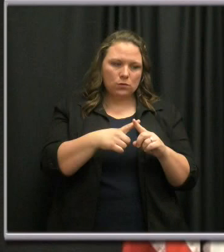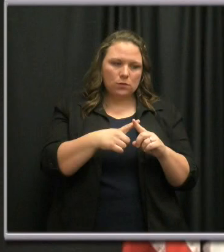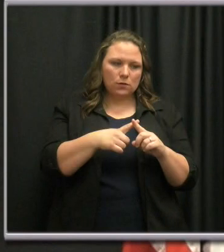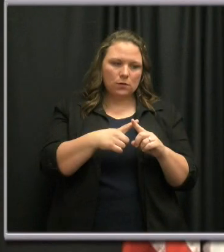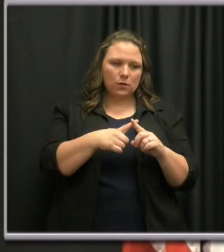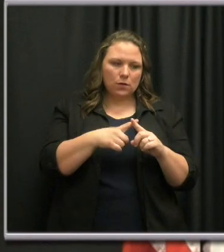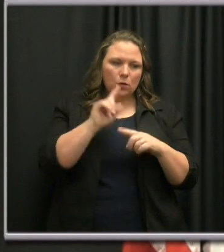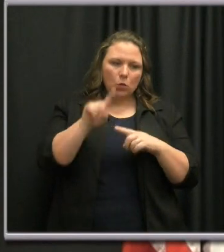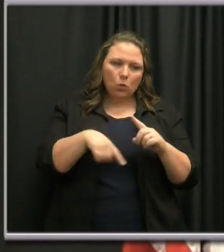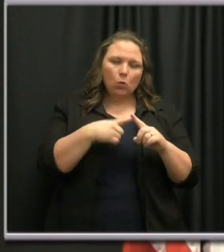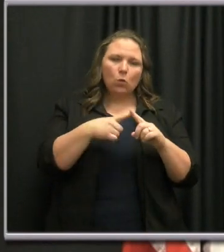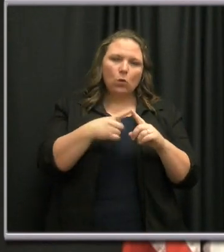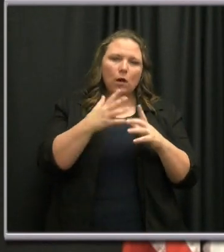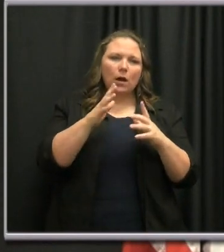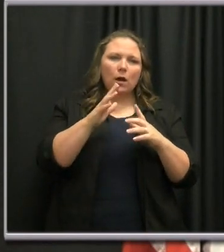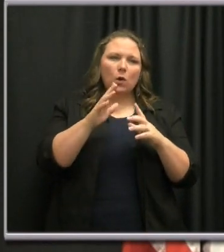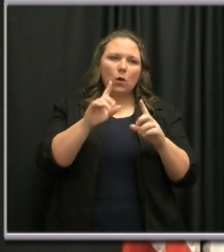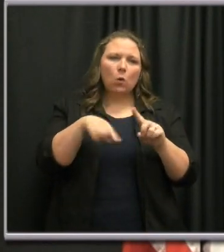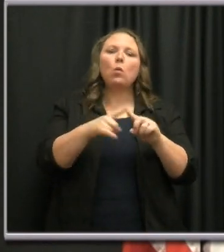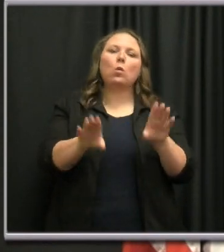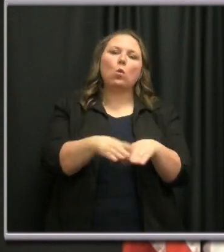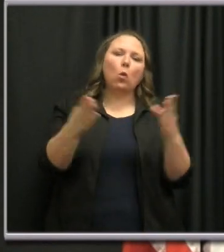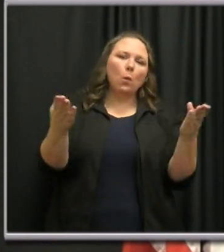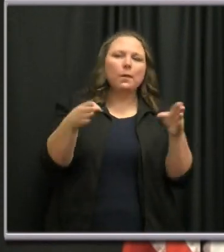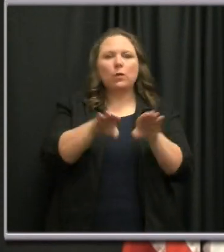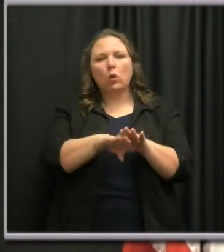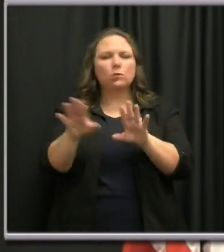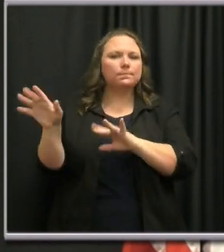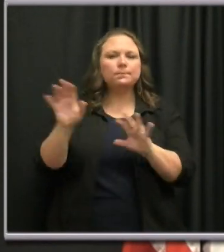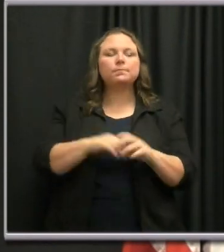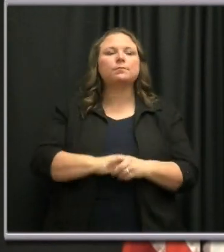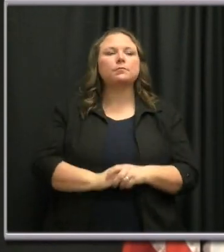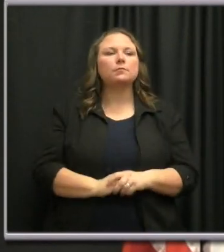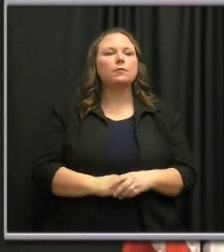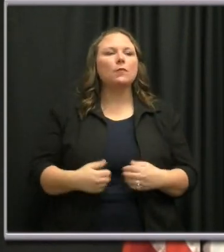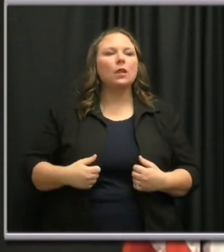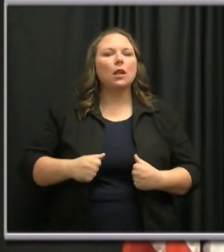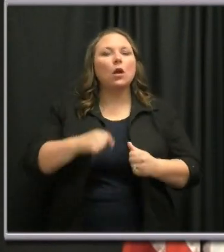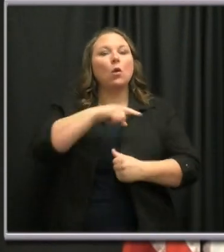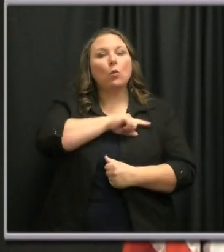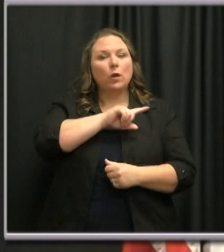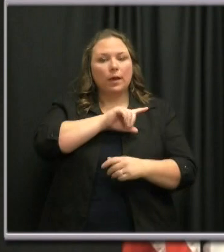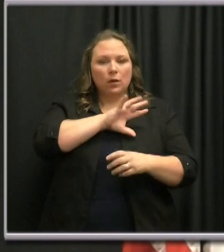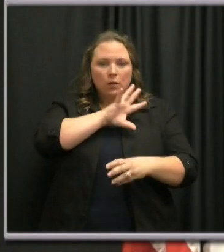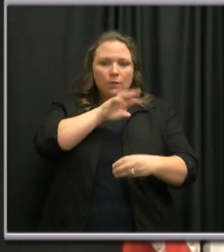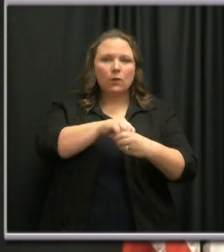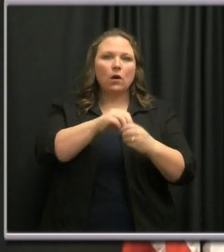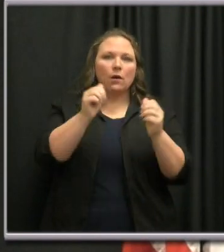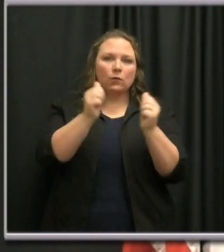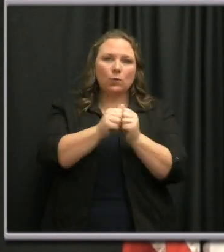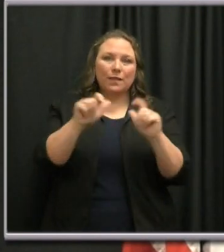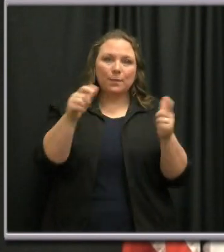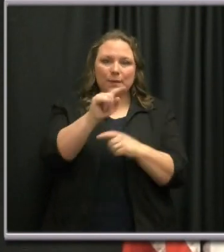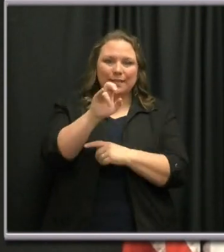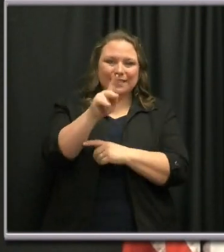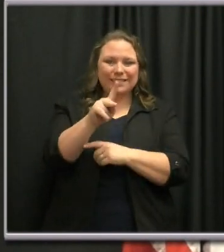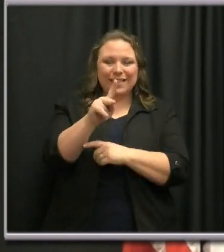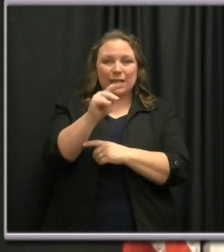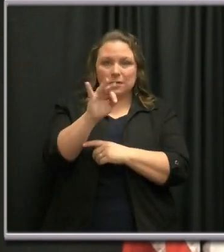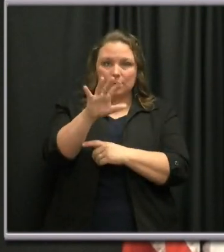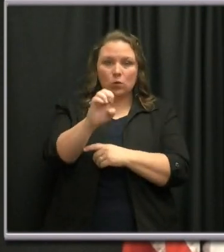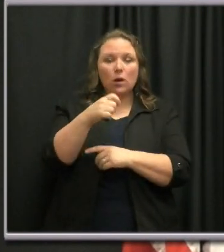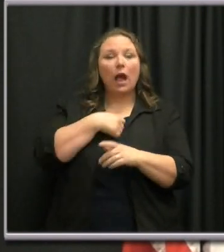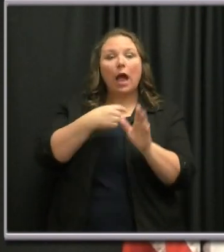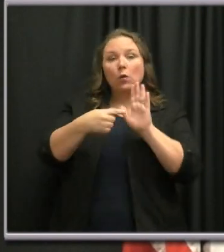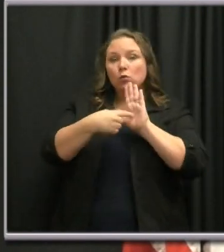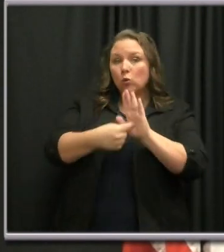what when we would reopen, close, et cetera, I want to highlight we're part of a larger task force. I'll tell you what the science